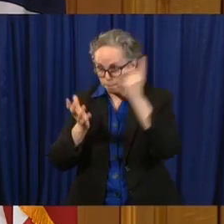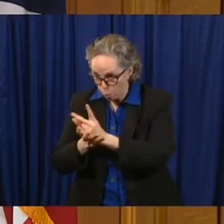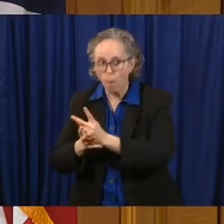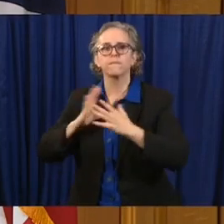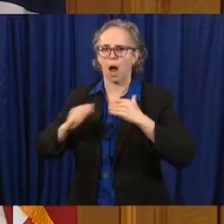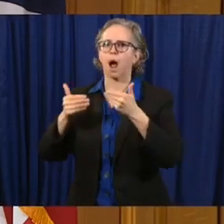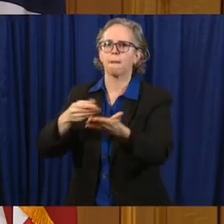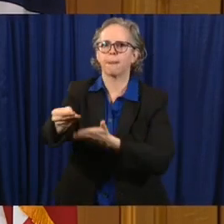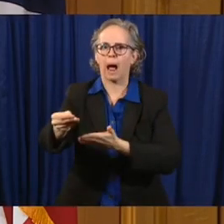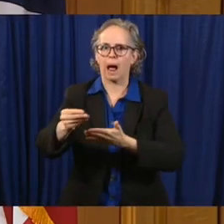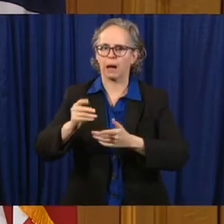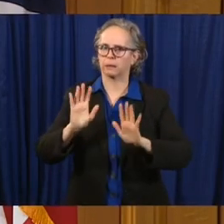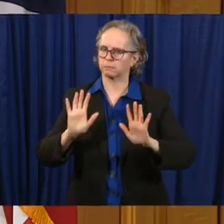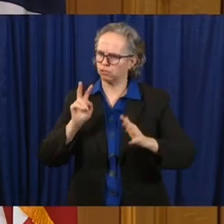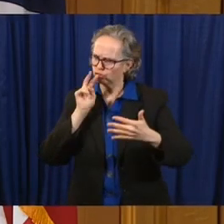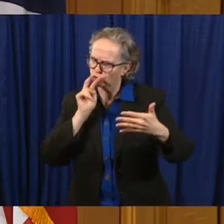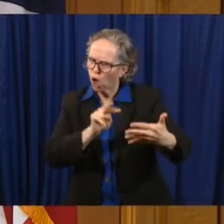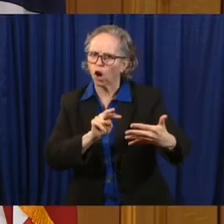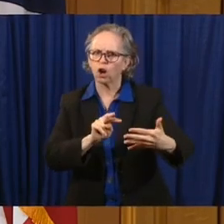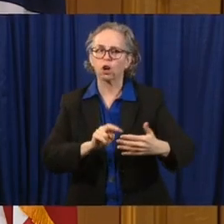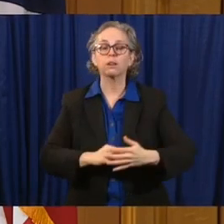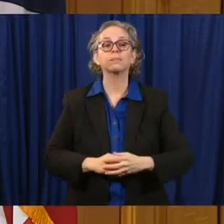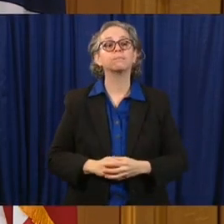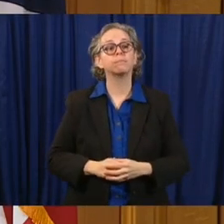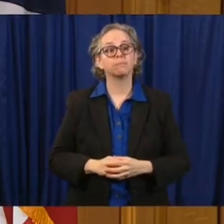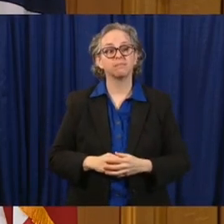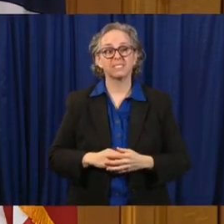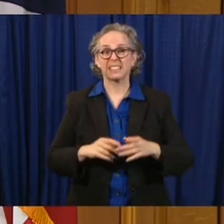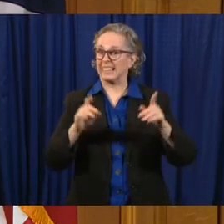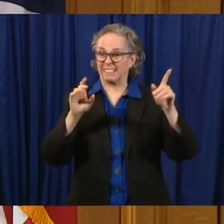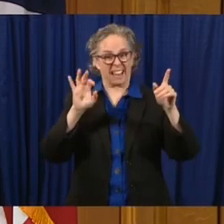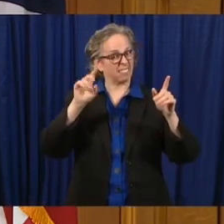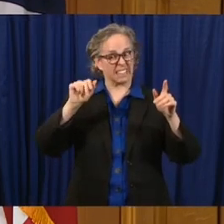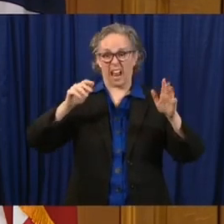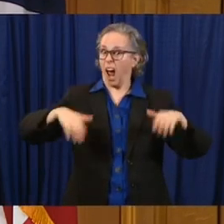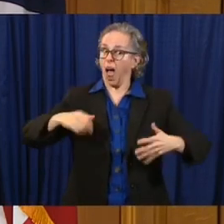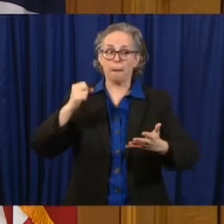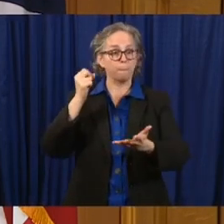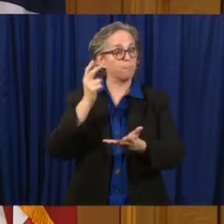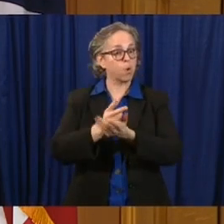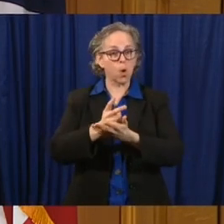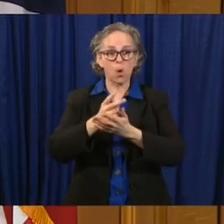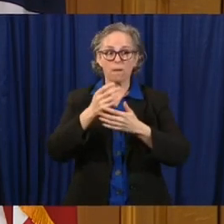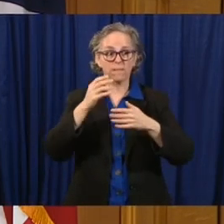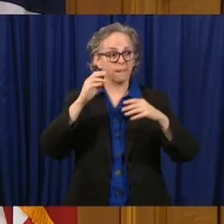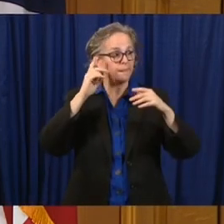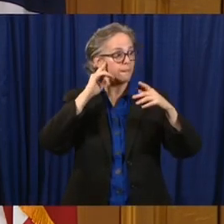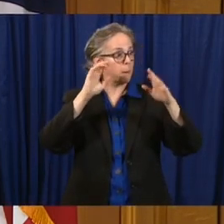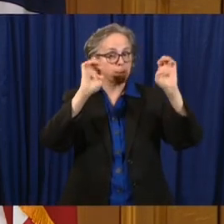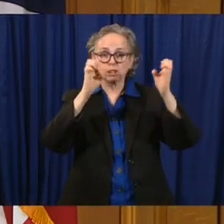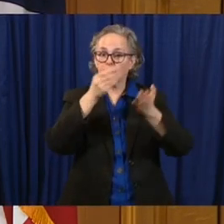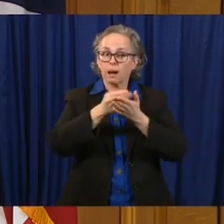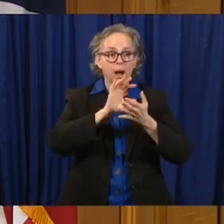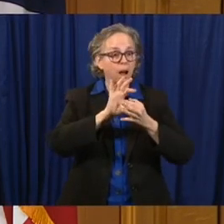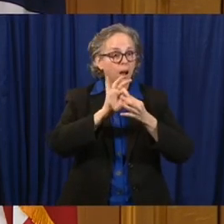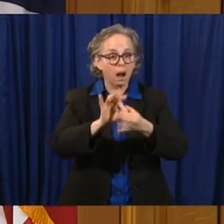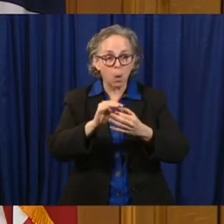FDA emergency use authorization approval, there's really no way to know if this testing is going to be